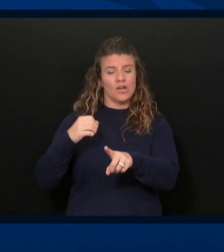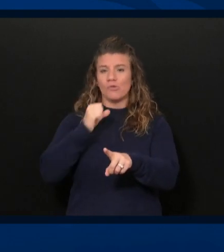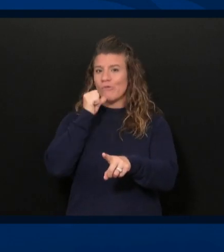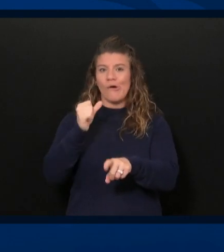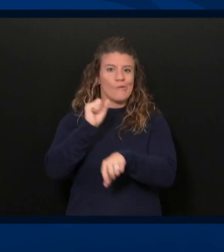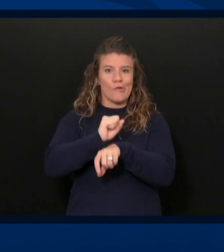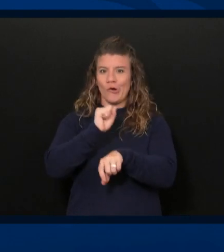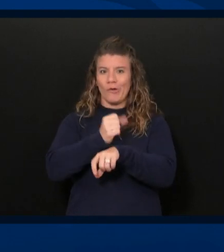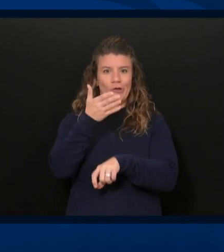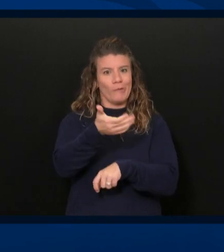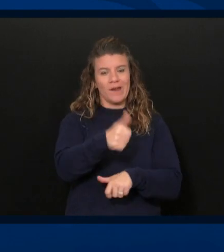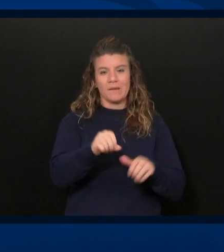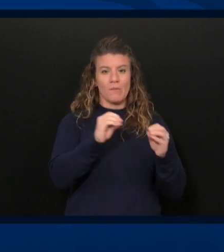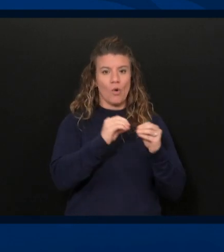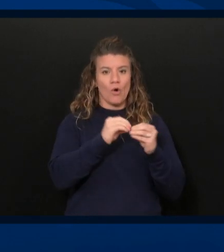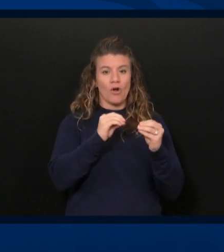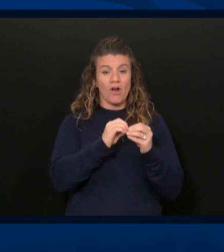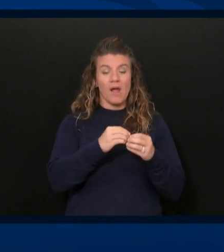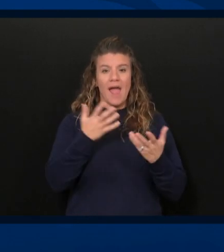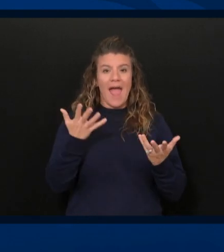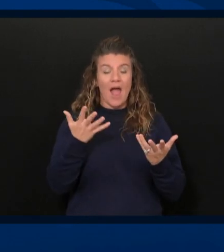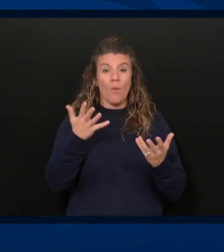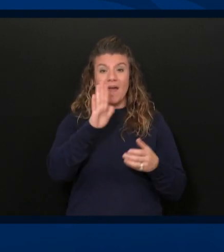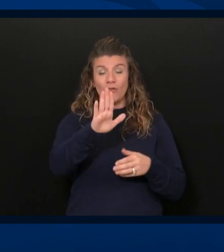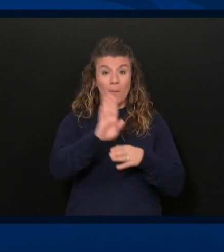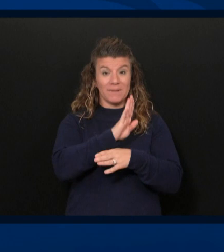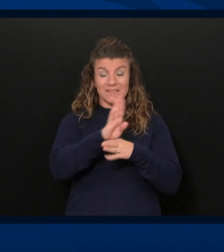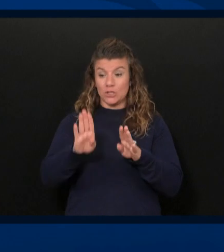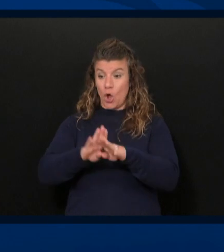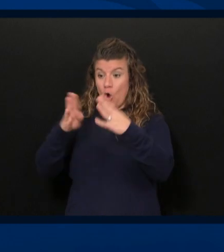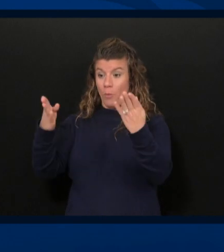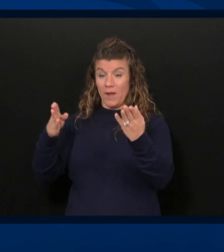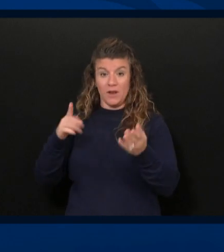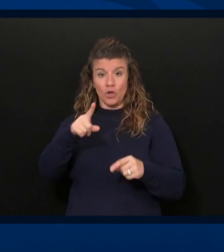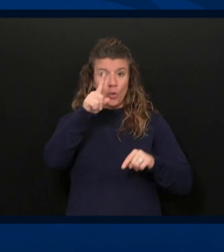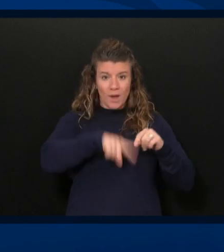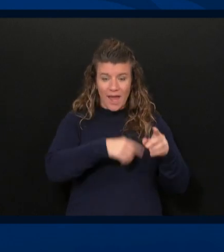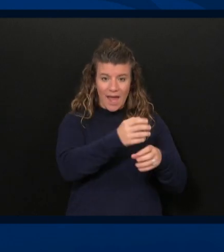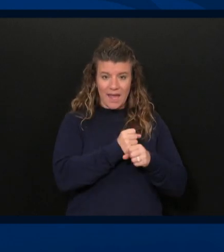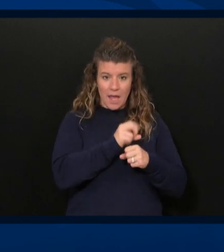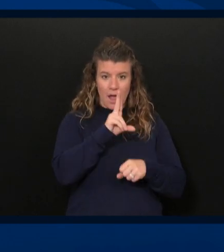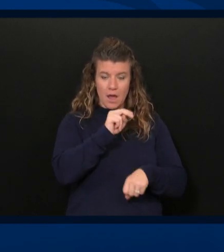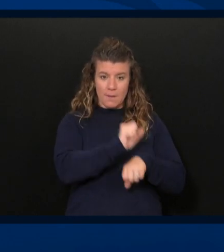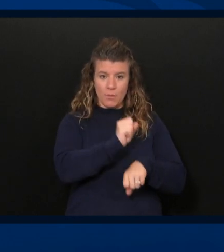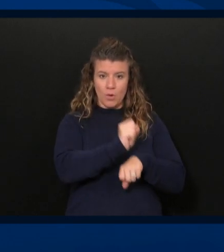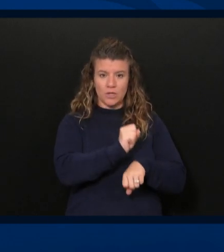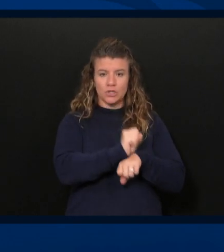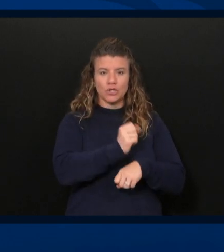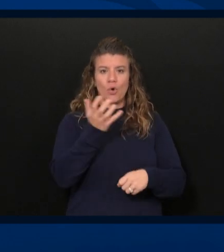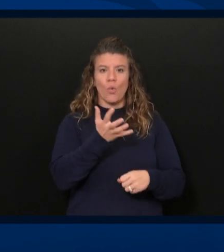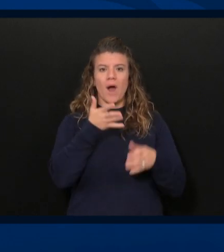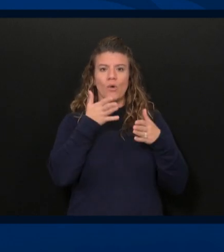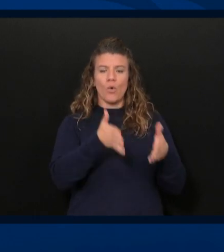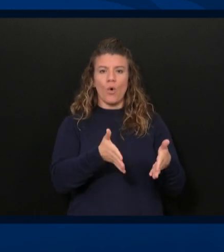if your business has reopened? So what course of action should those people take?